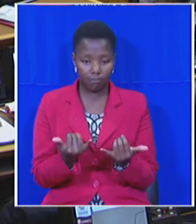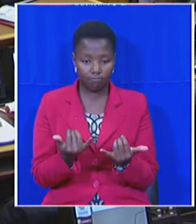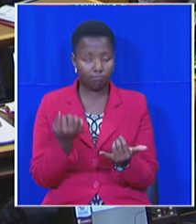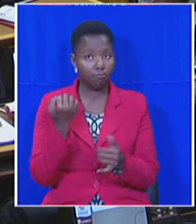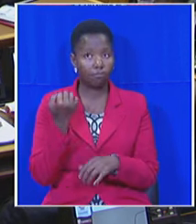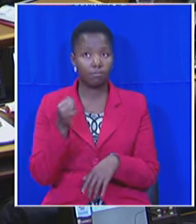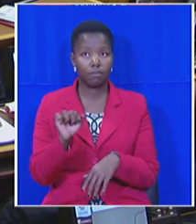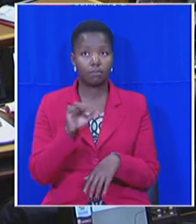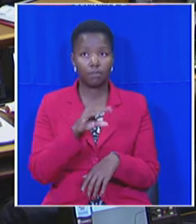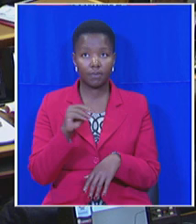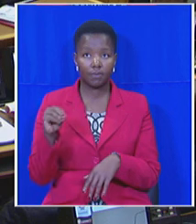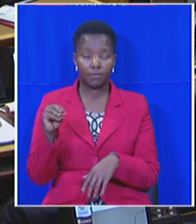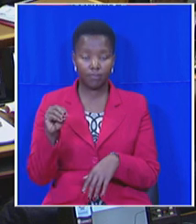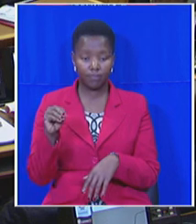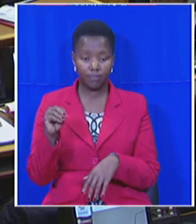any objections?